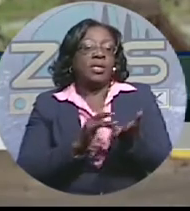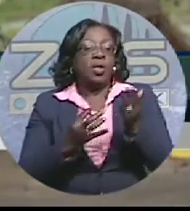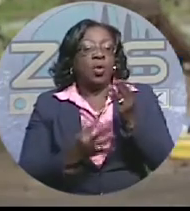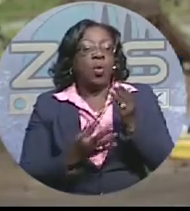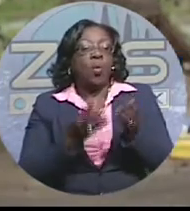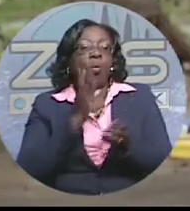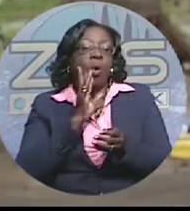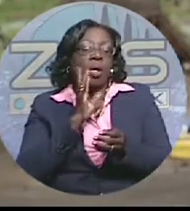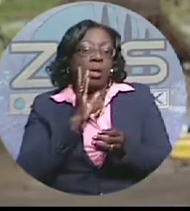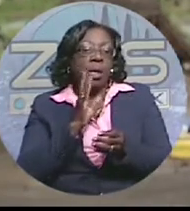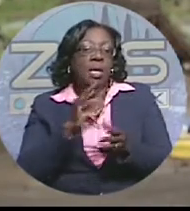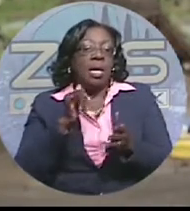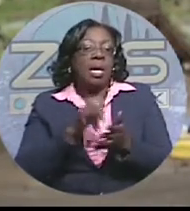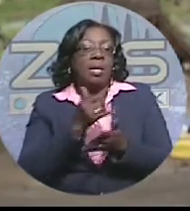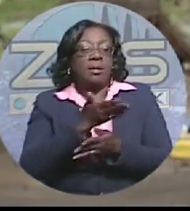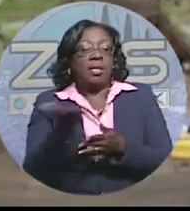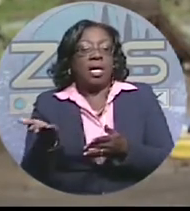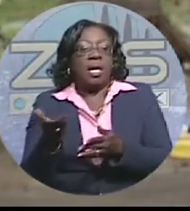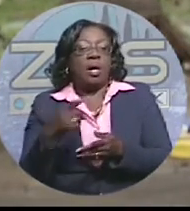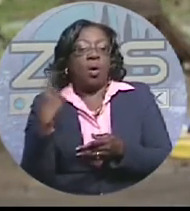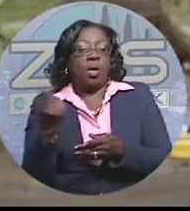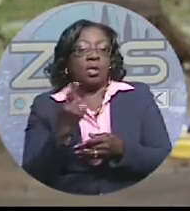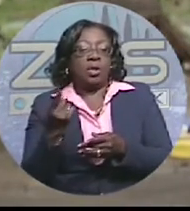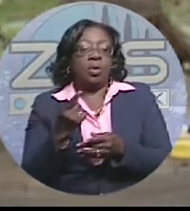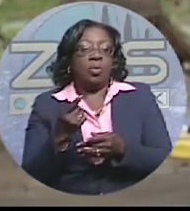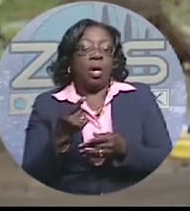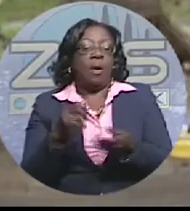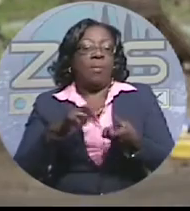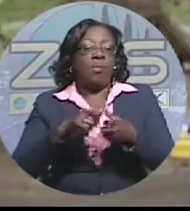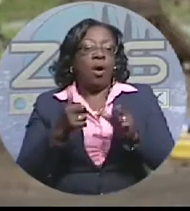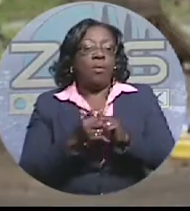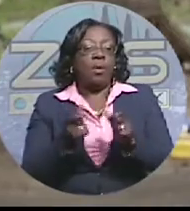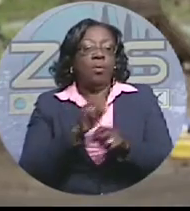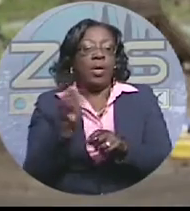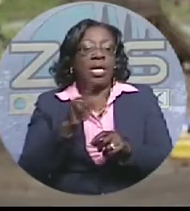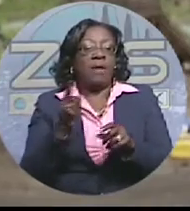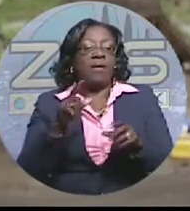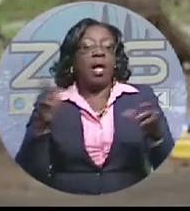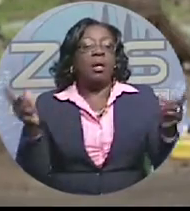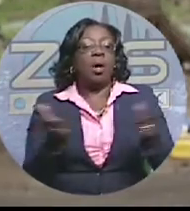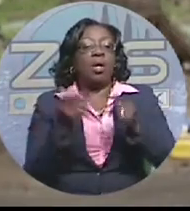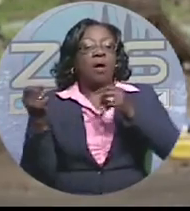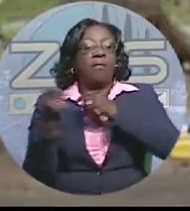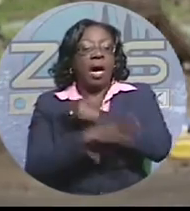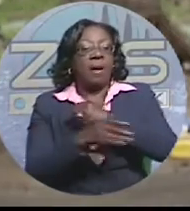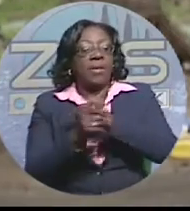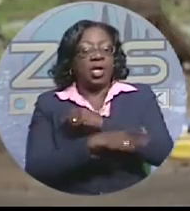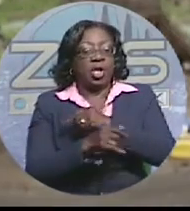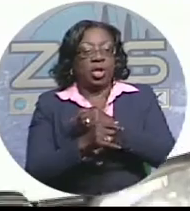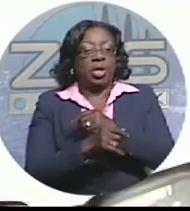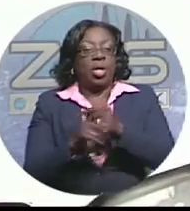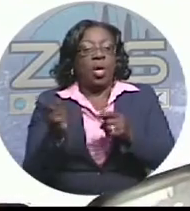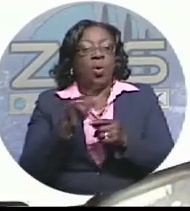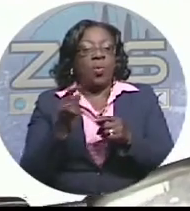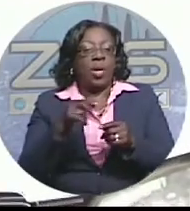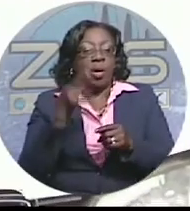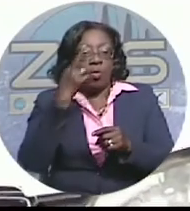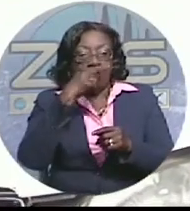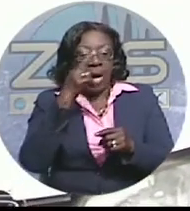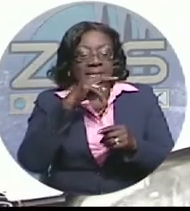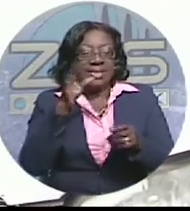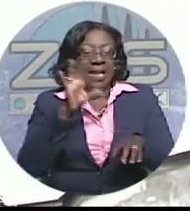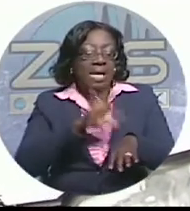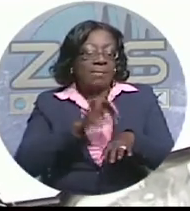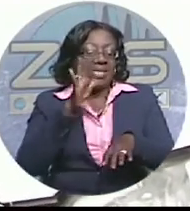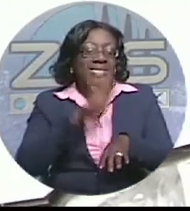water. And then there is also a problem where they have a lot of garbage, accumulation of garbage that is breeding